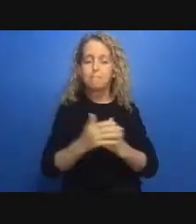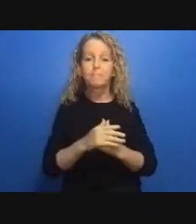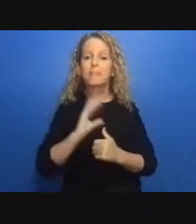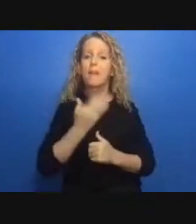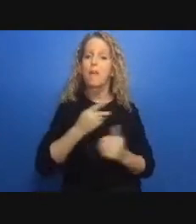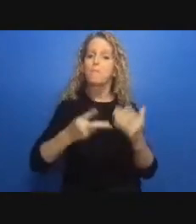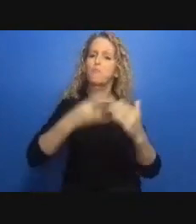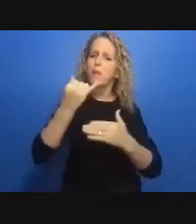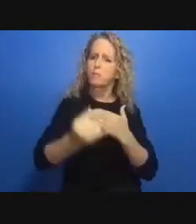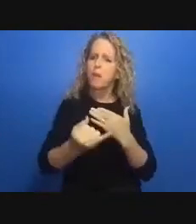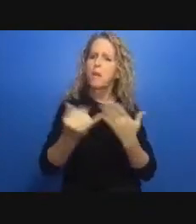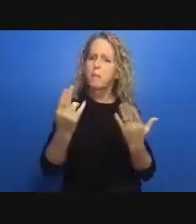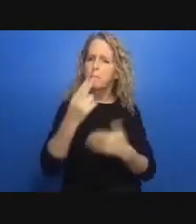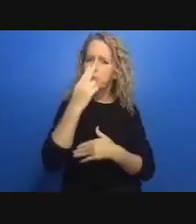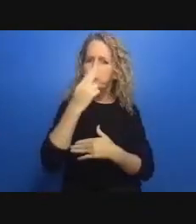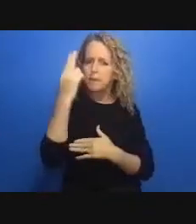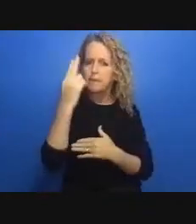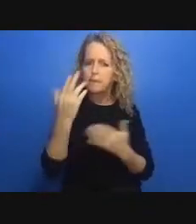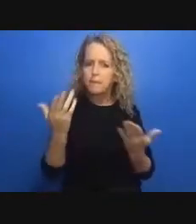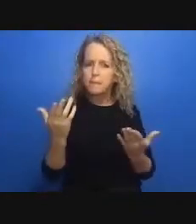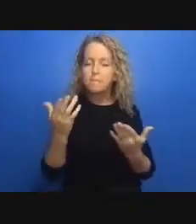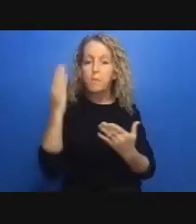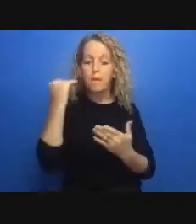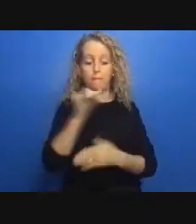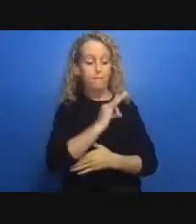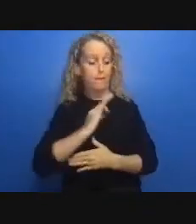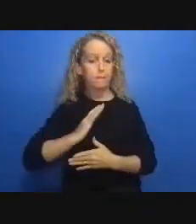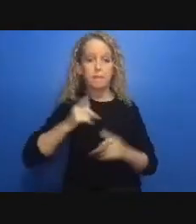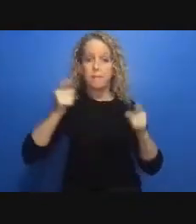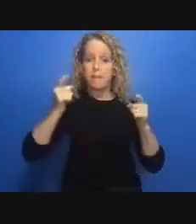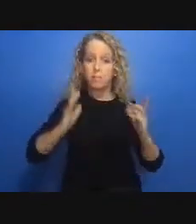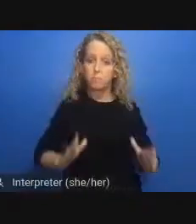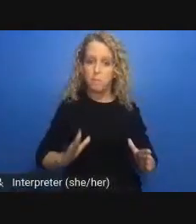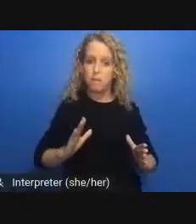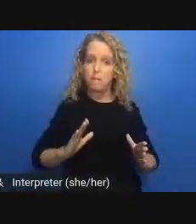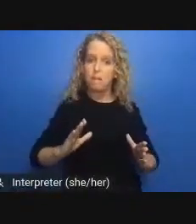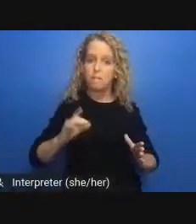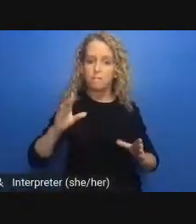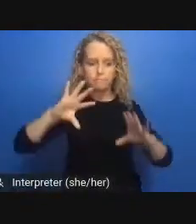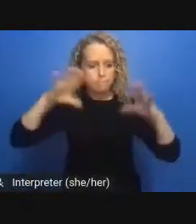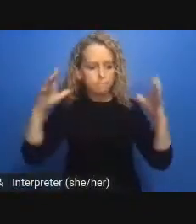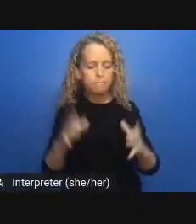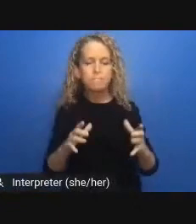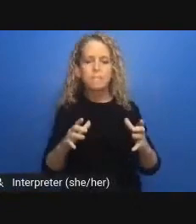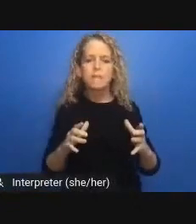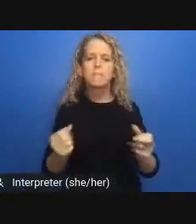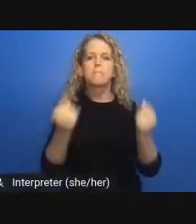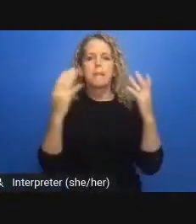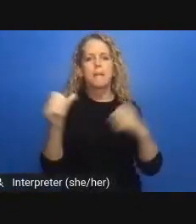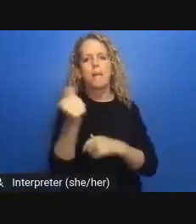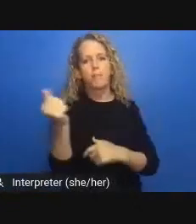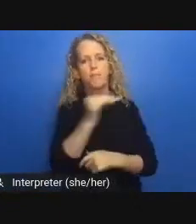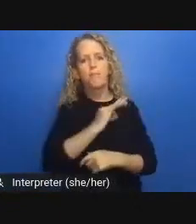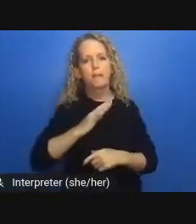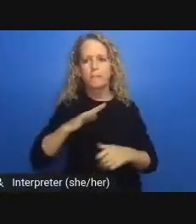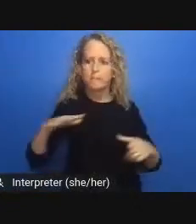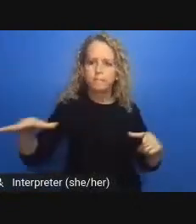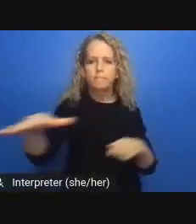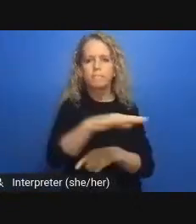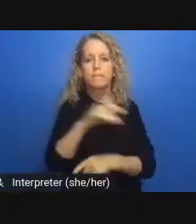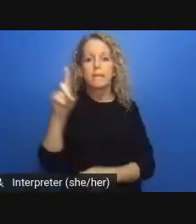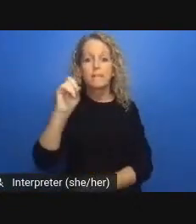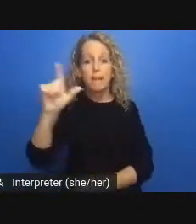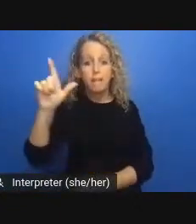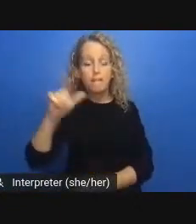that it is largely a faculty of management initiative with a lot of help from other faculties across campus, including the Faculty